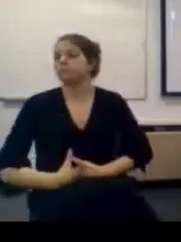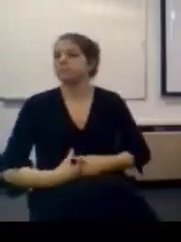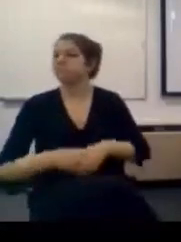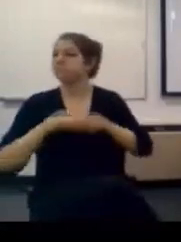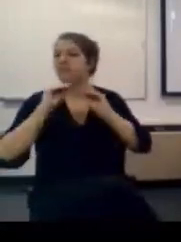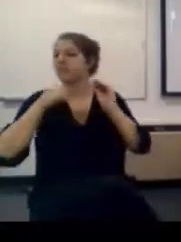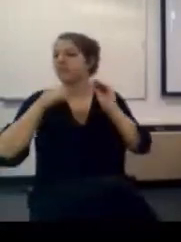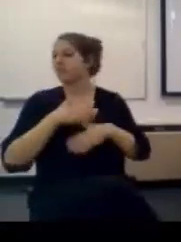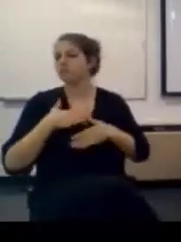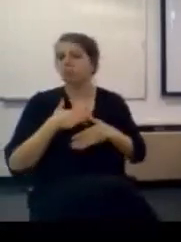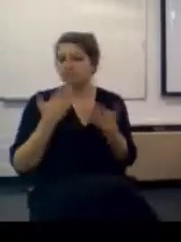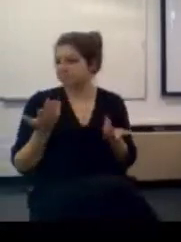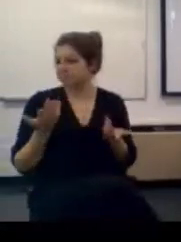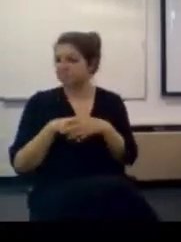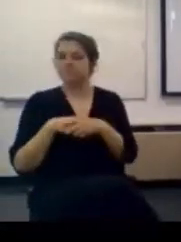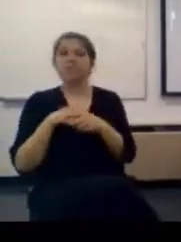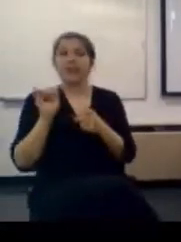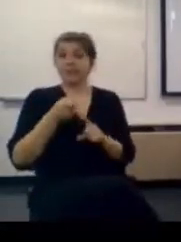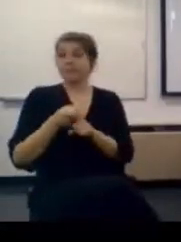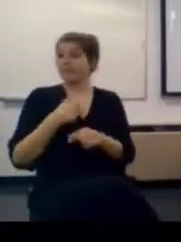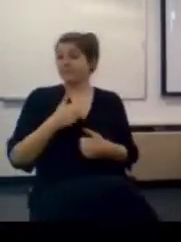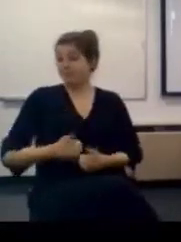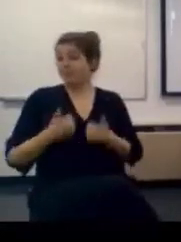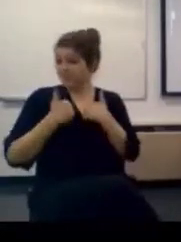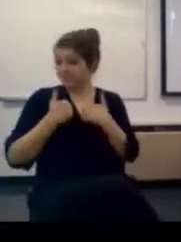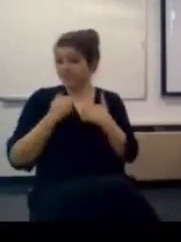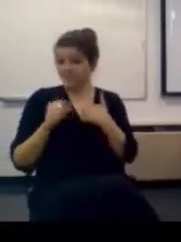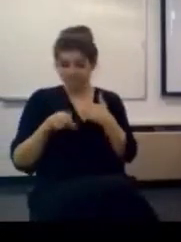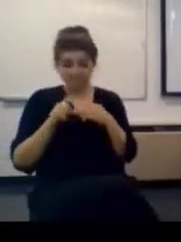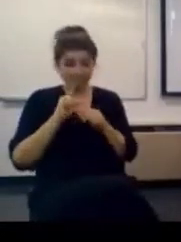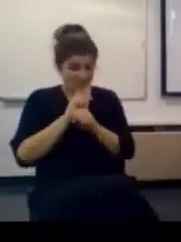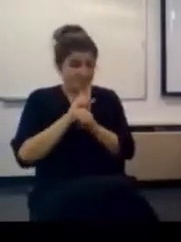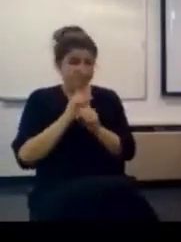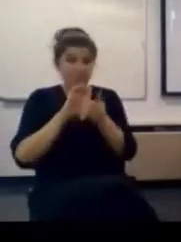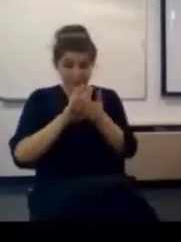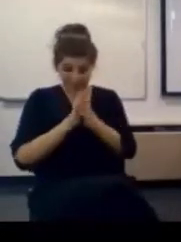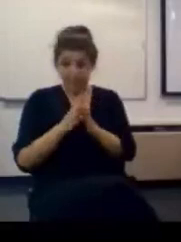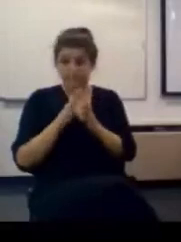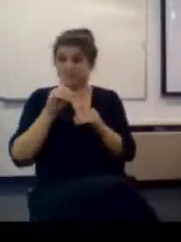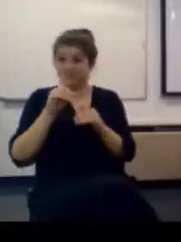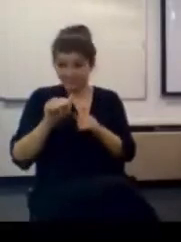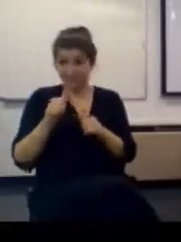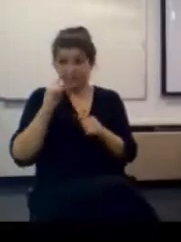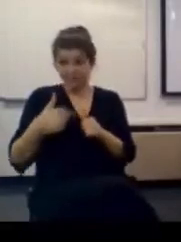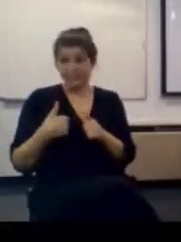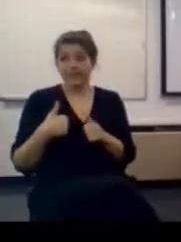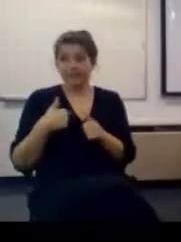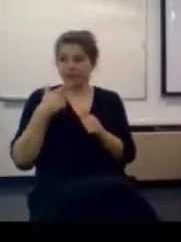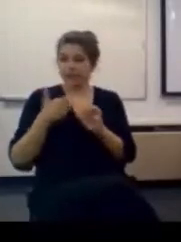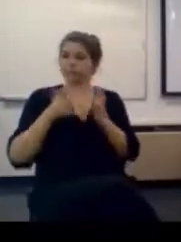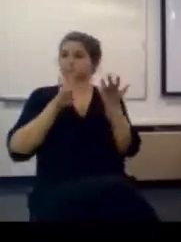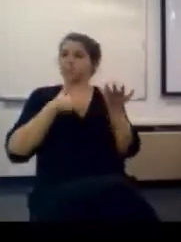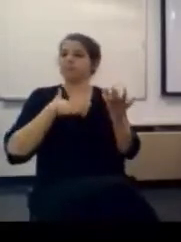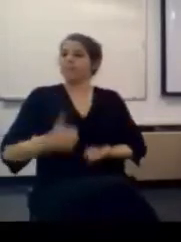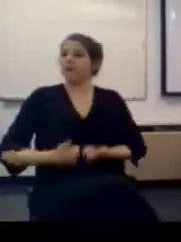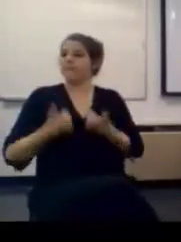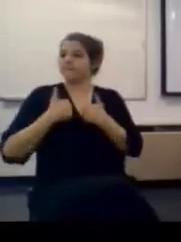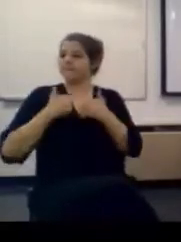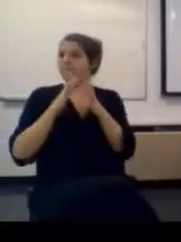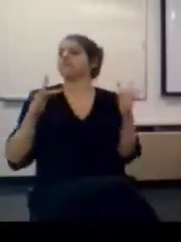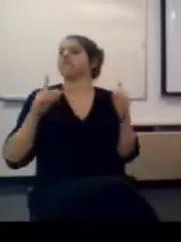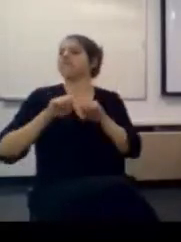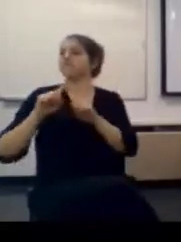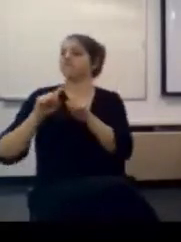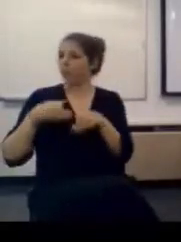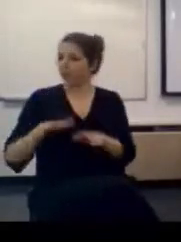having a hard time just doing anything that I enjoyed. And it impacted my life, right? It truly became a disability because